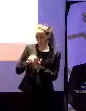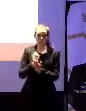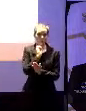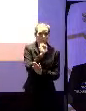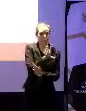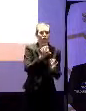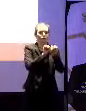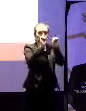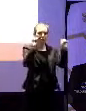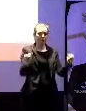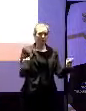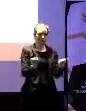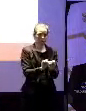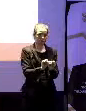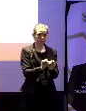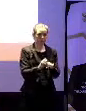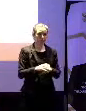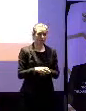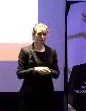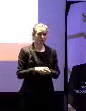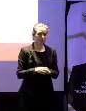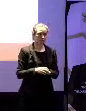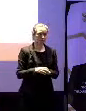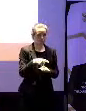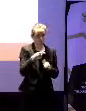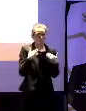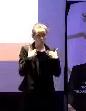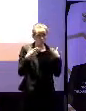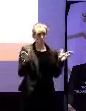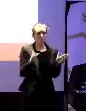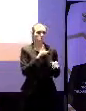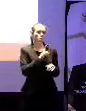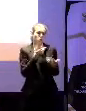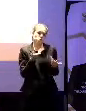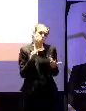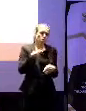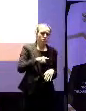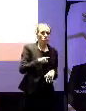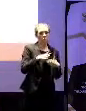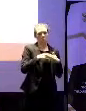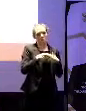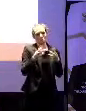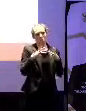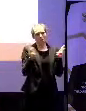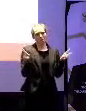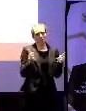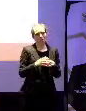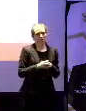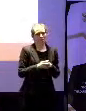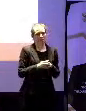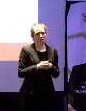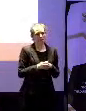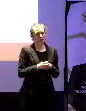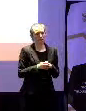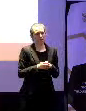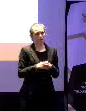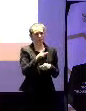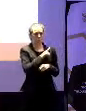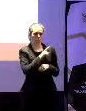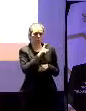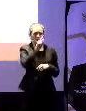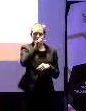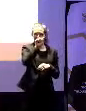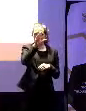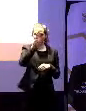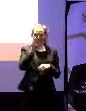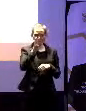the system. Unfortunately, that is just opening for a member of the public because it doesn't have the tabs that are